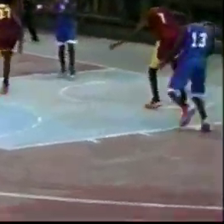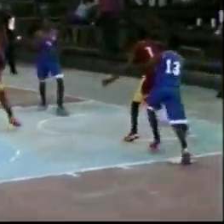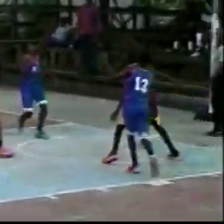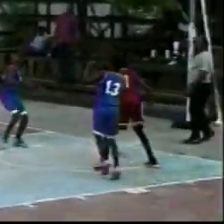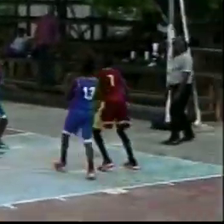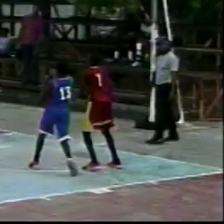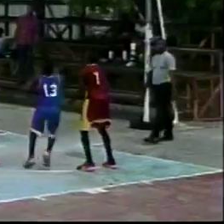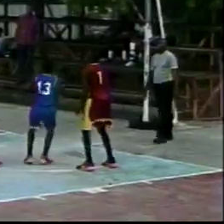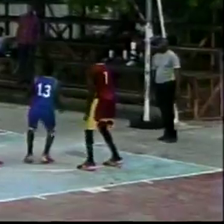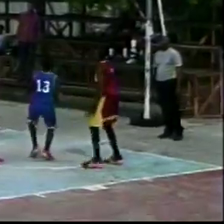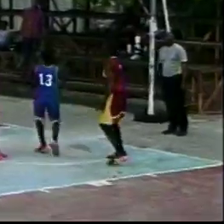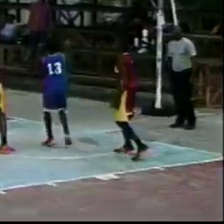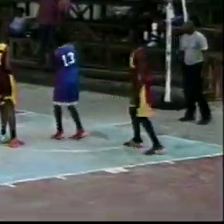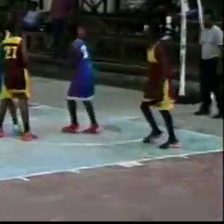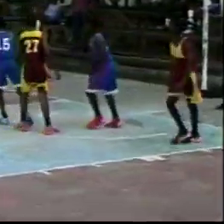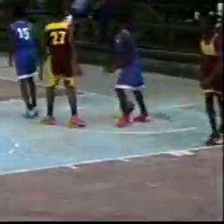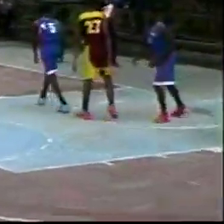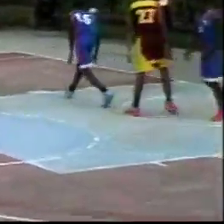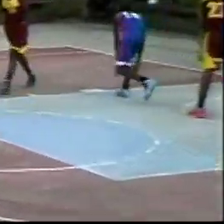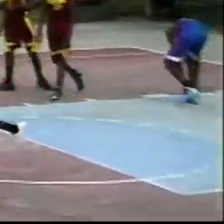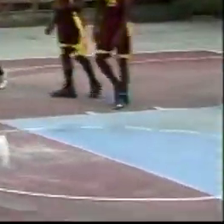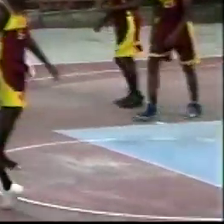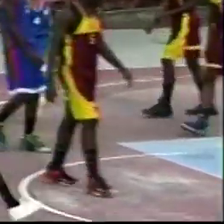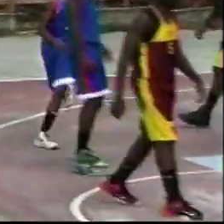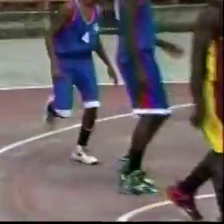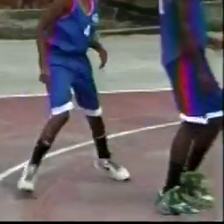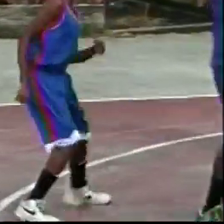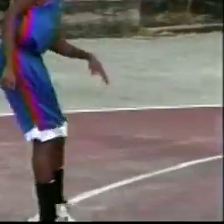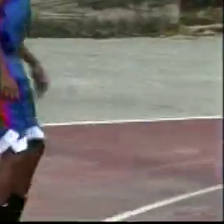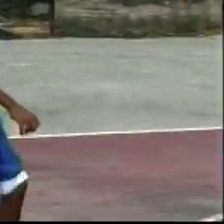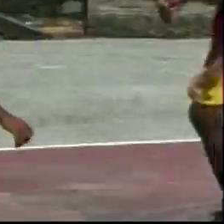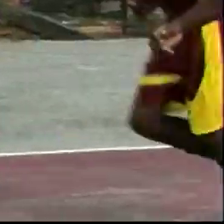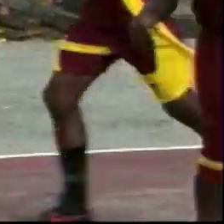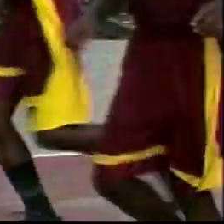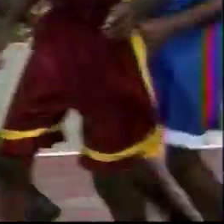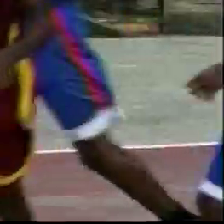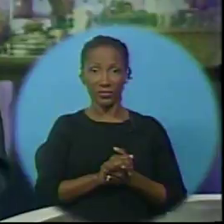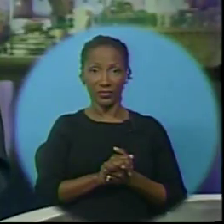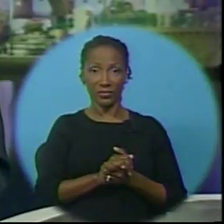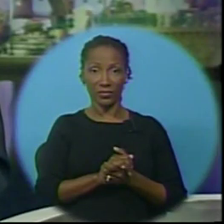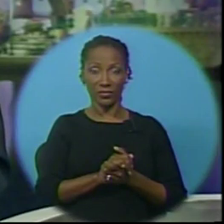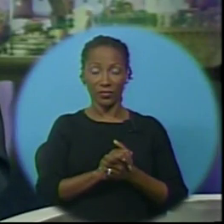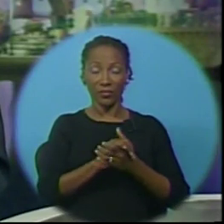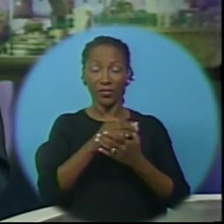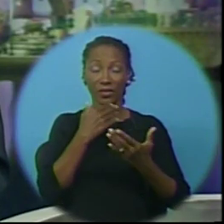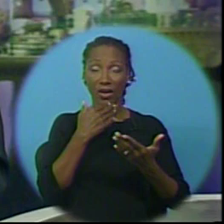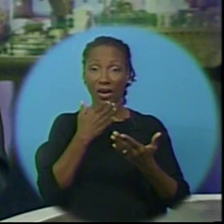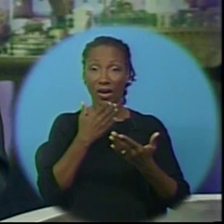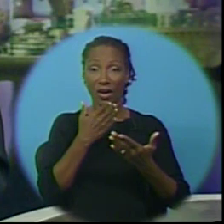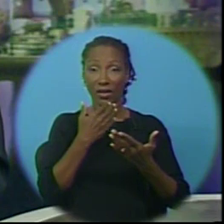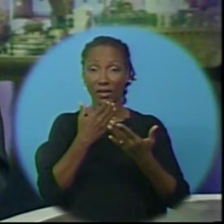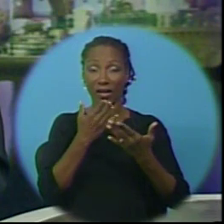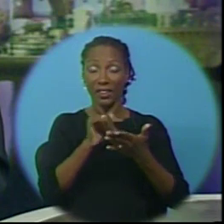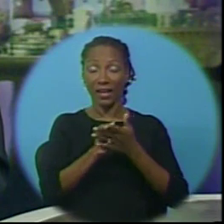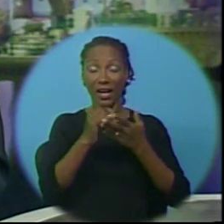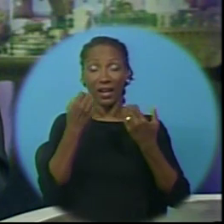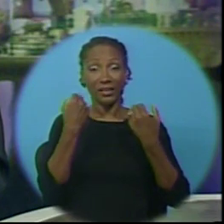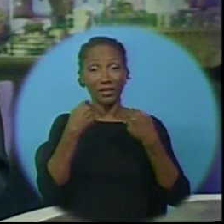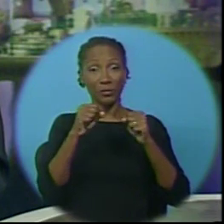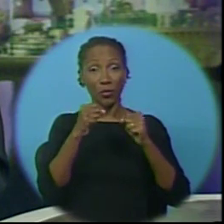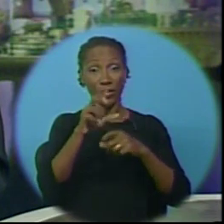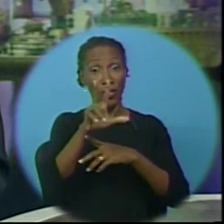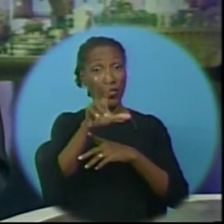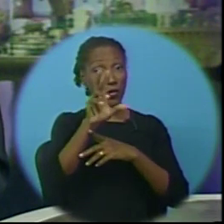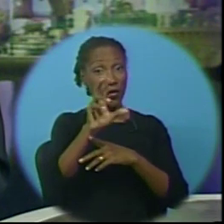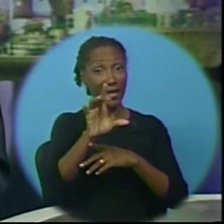narrow battle by 3, 60 to 57. Sean Green, CBC Sports. That's sports for now. Coming up at 8:30